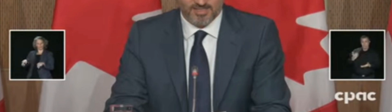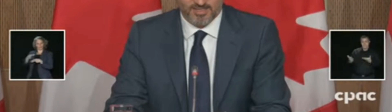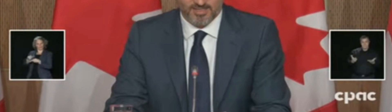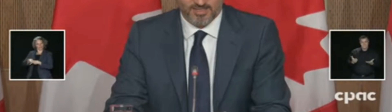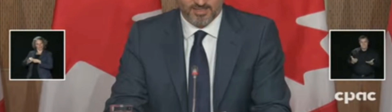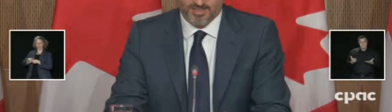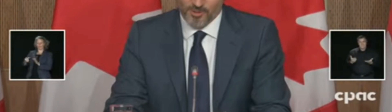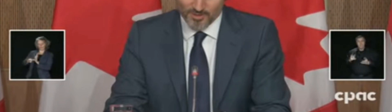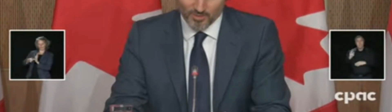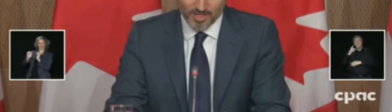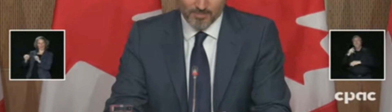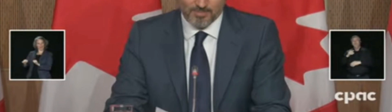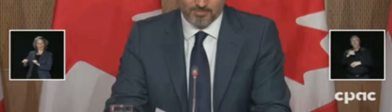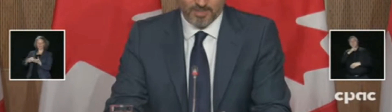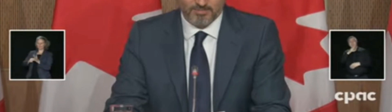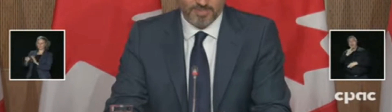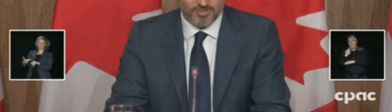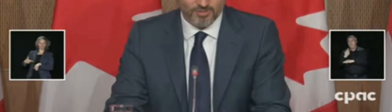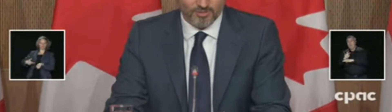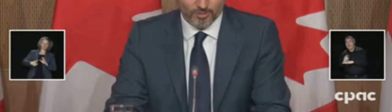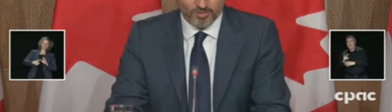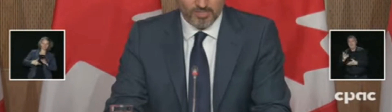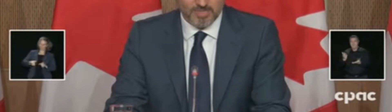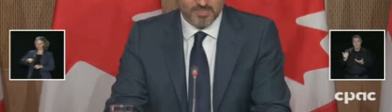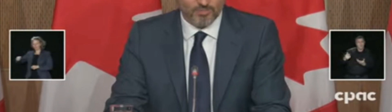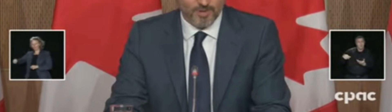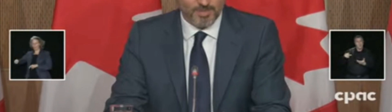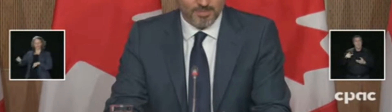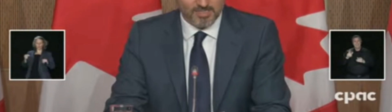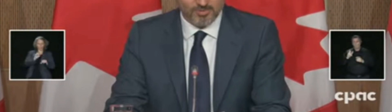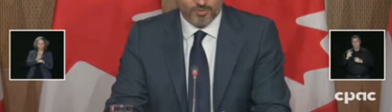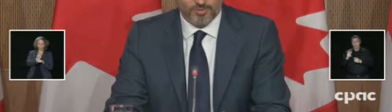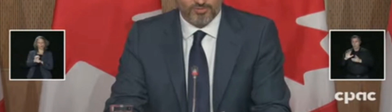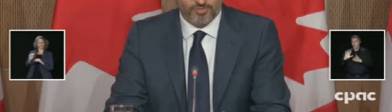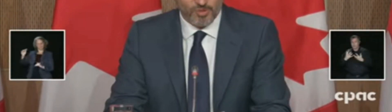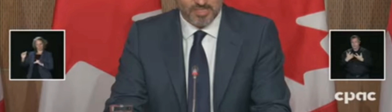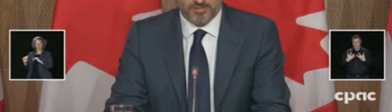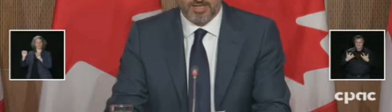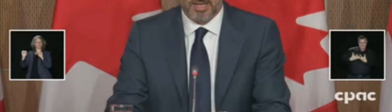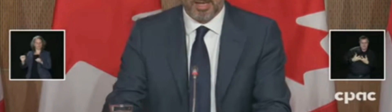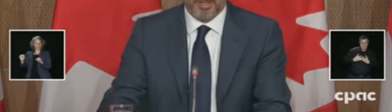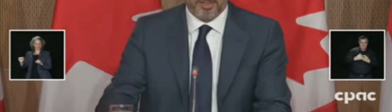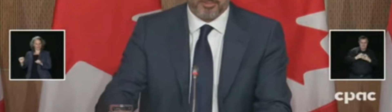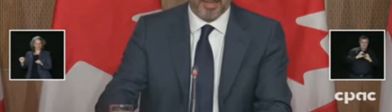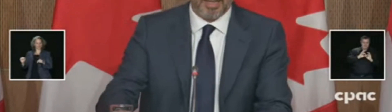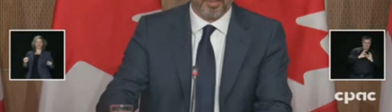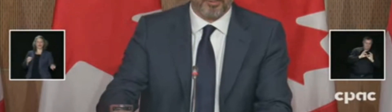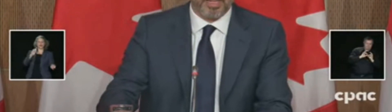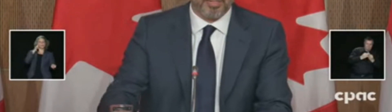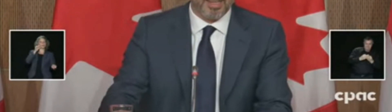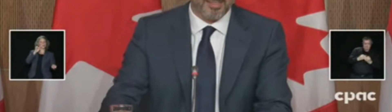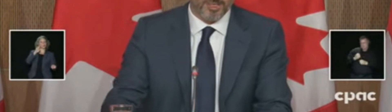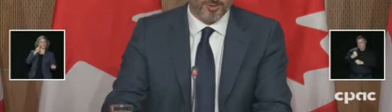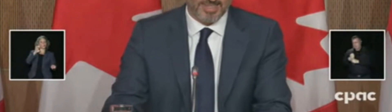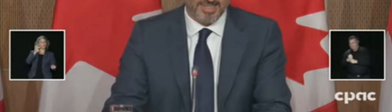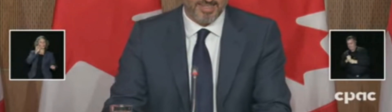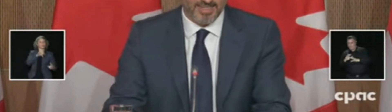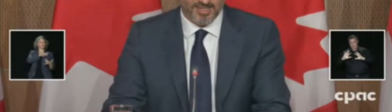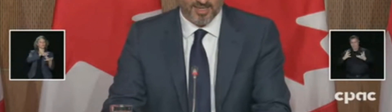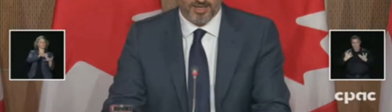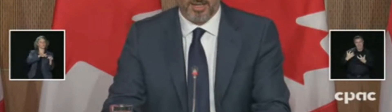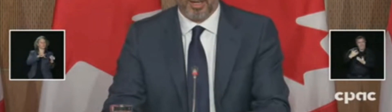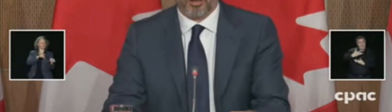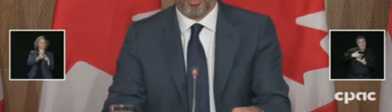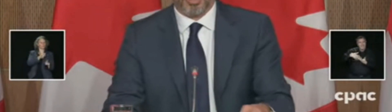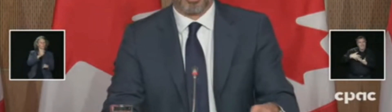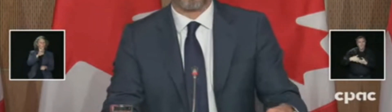kids. And I know this will come up when Minister Gould speaks to women business owners from Windsor about our plan to reach $10 a day